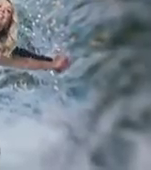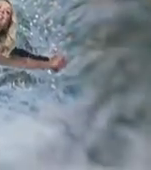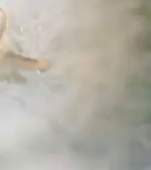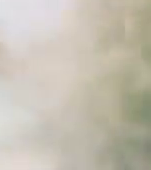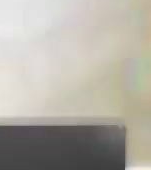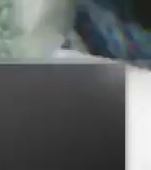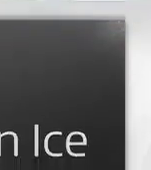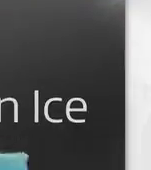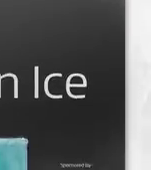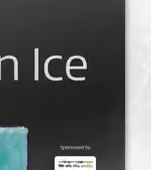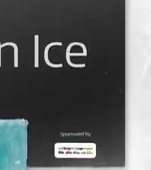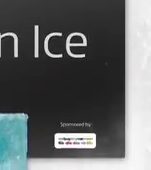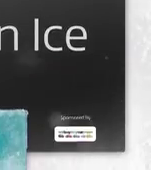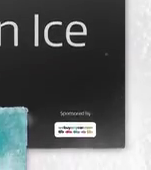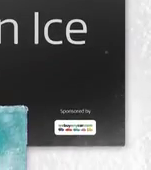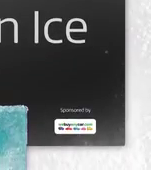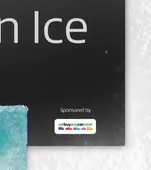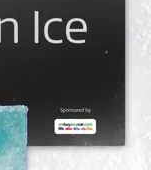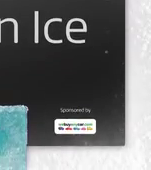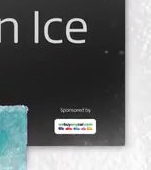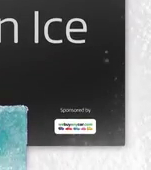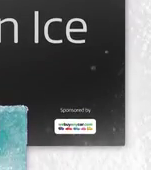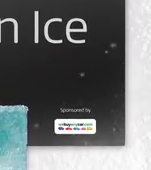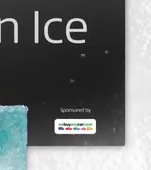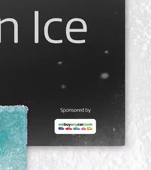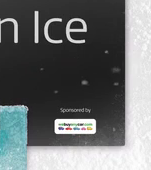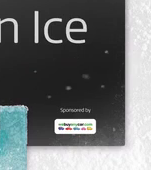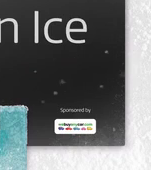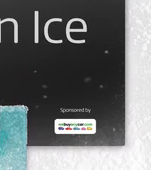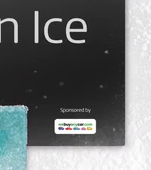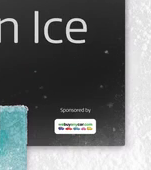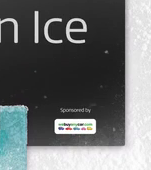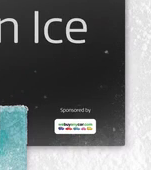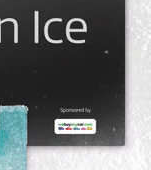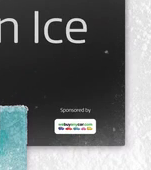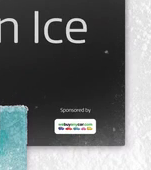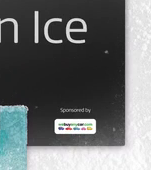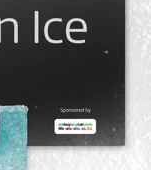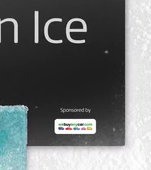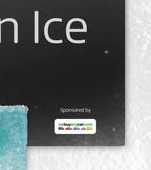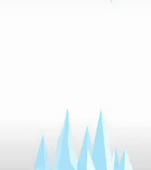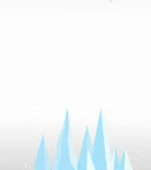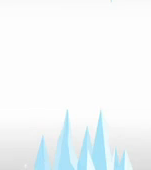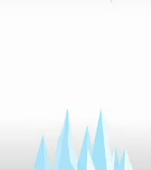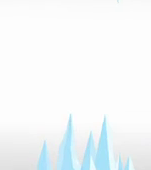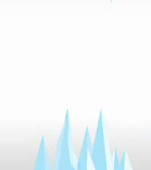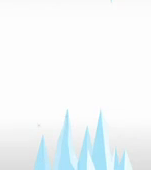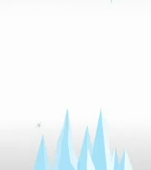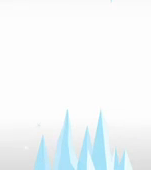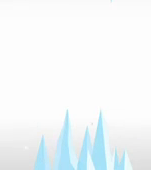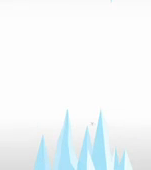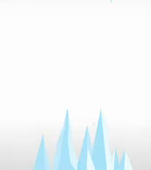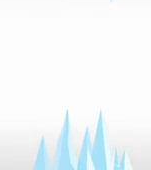The greatest show on ice returns. Dancing on Ice starts tonight at 6 on ITV and ITV Hub.